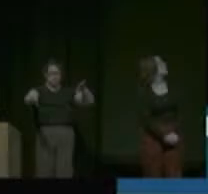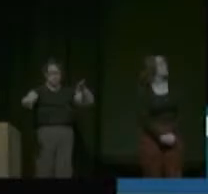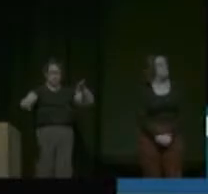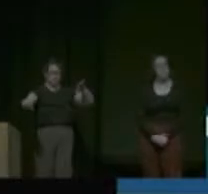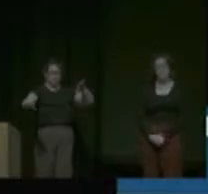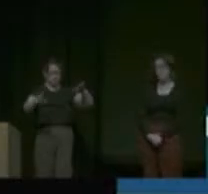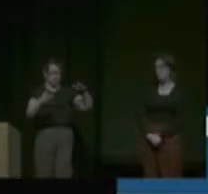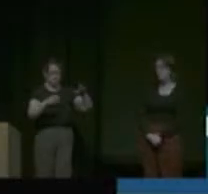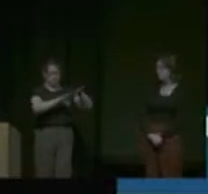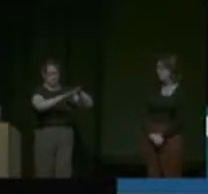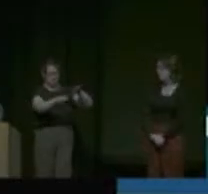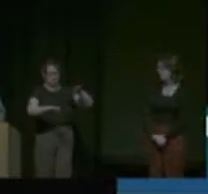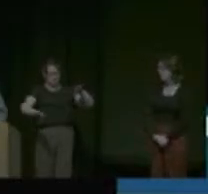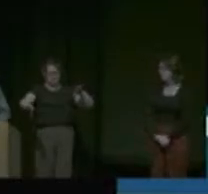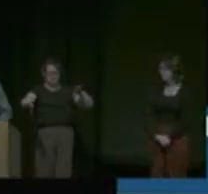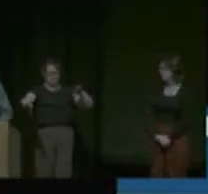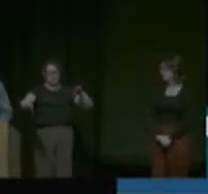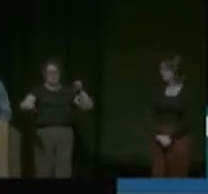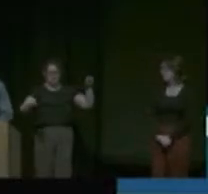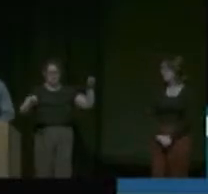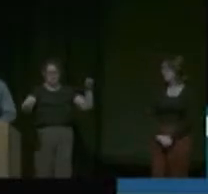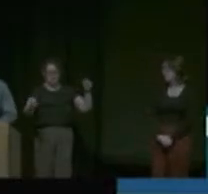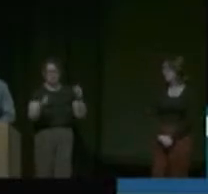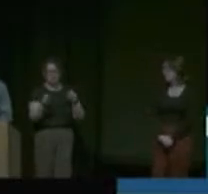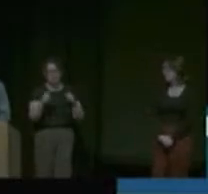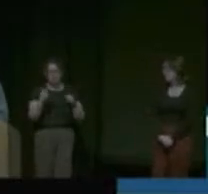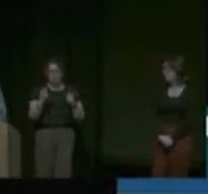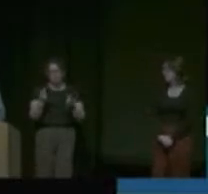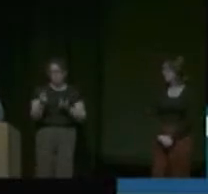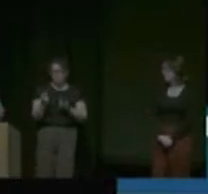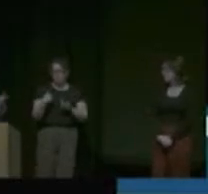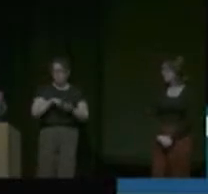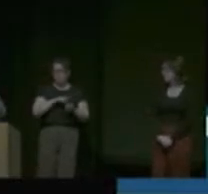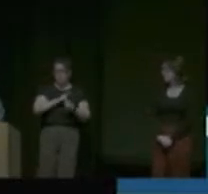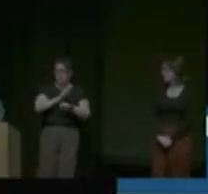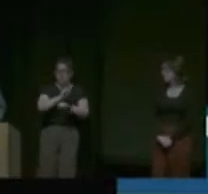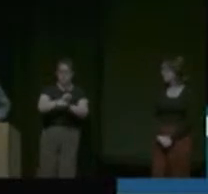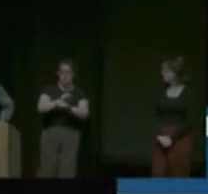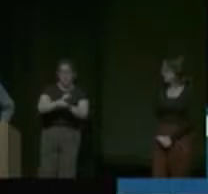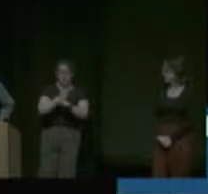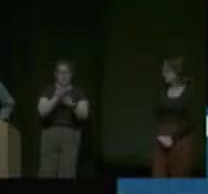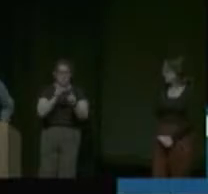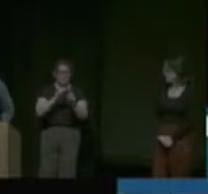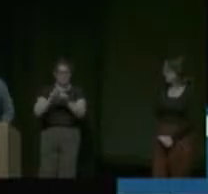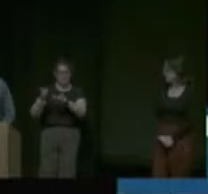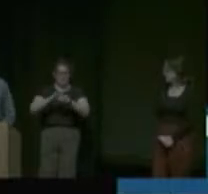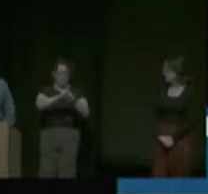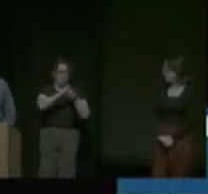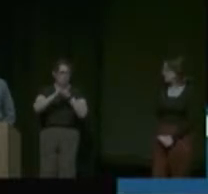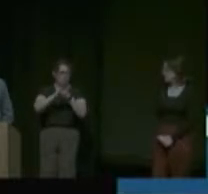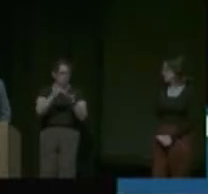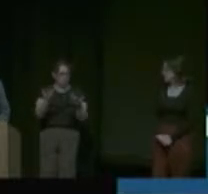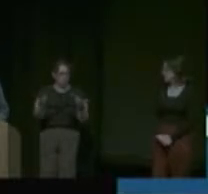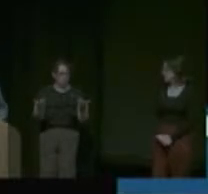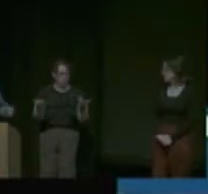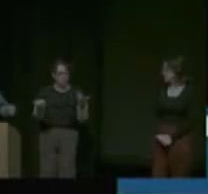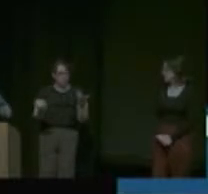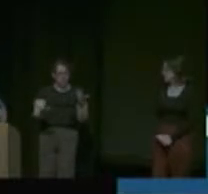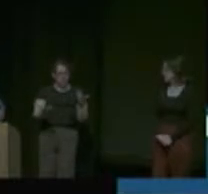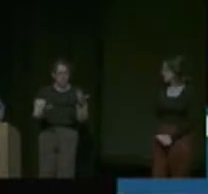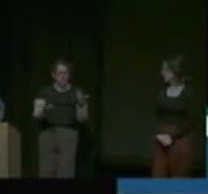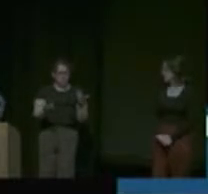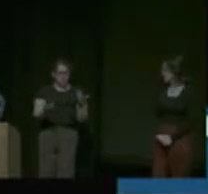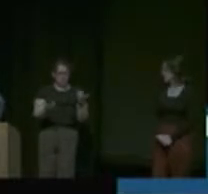area. So we've been working with all the partners here to kind of finalize